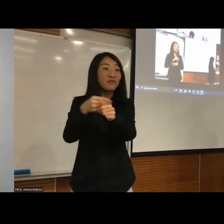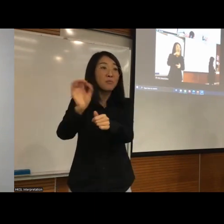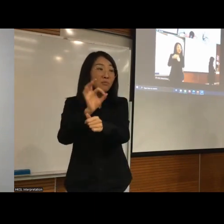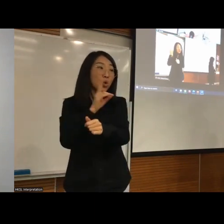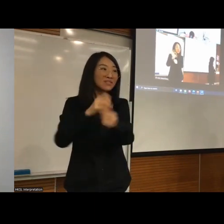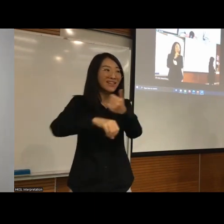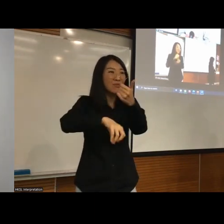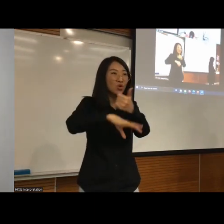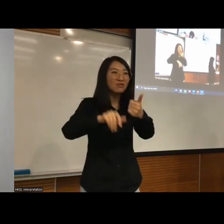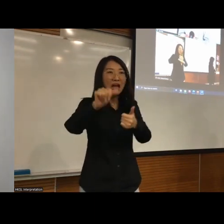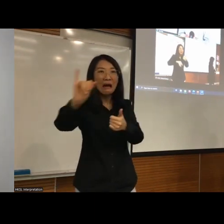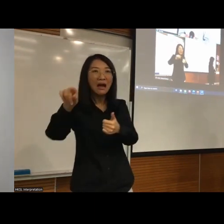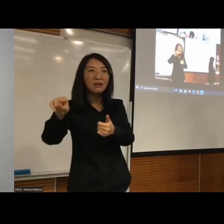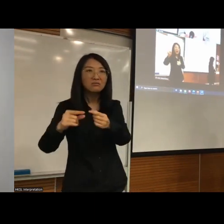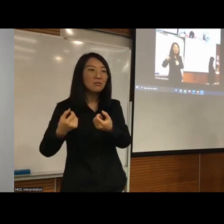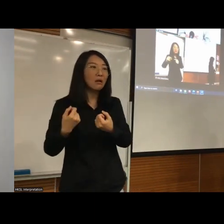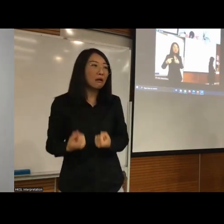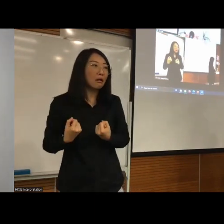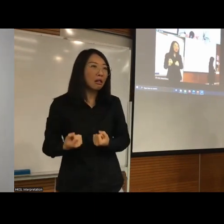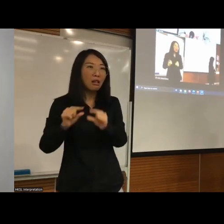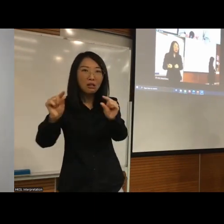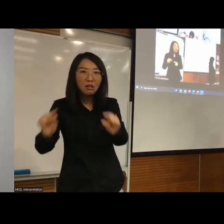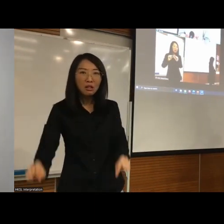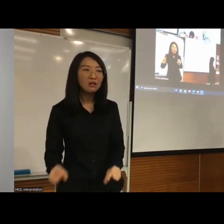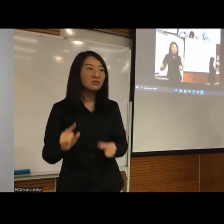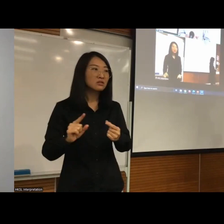the basics with AI, and that's not enough.